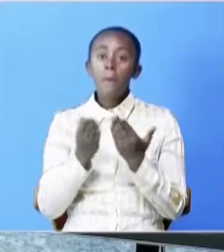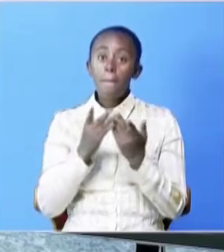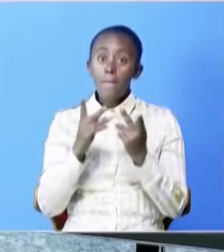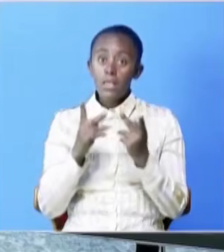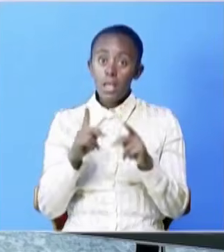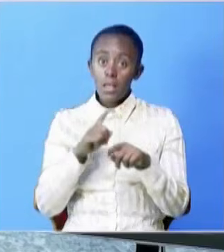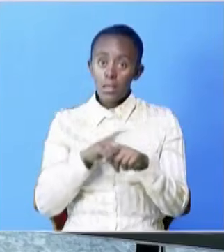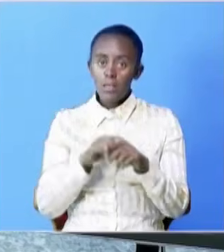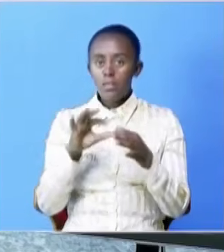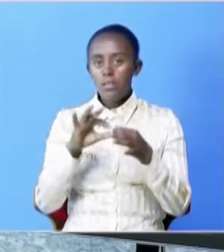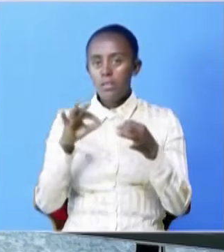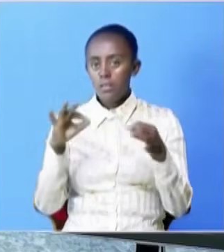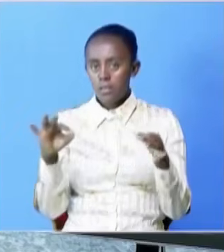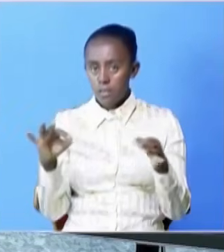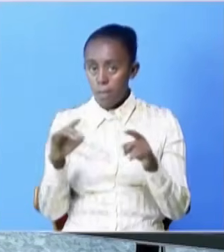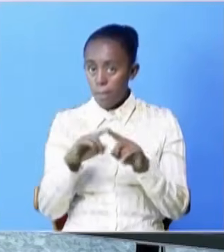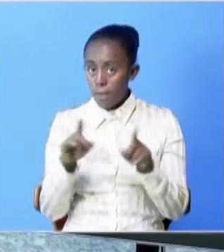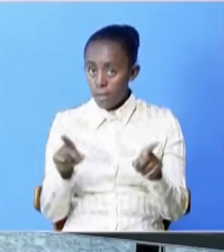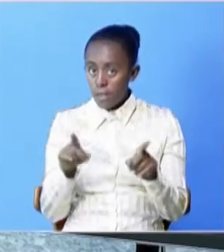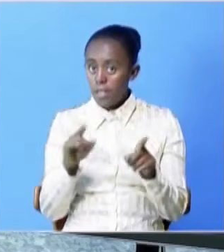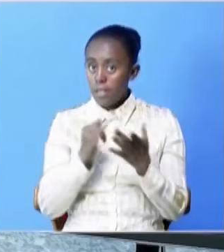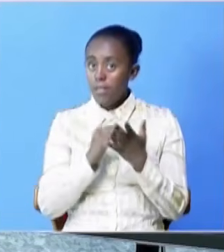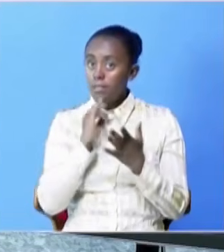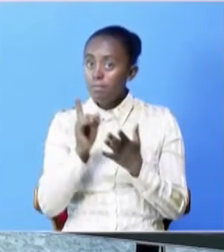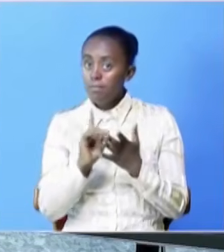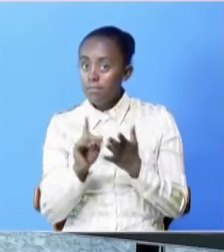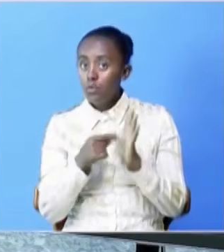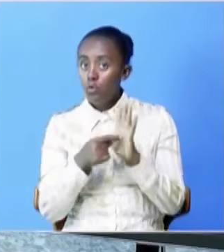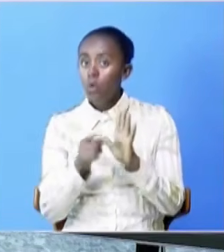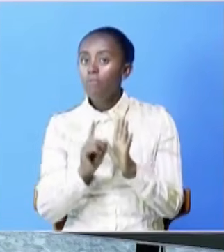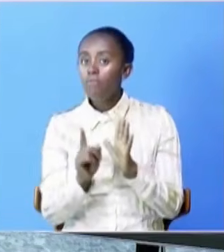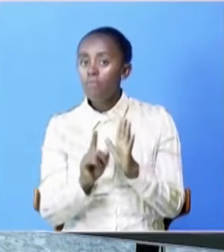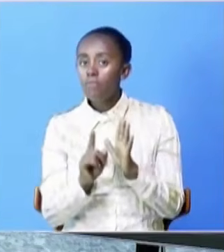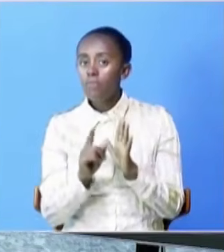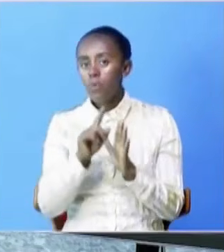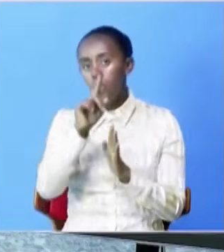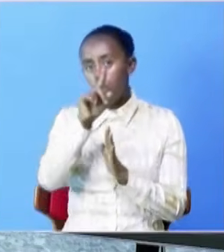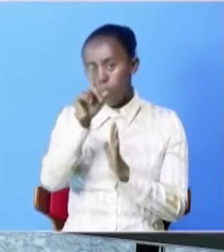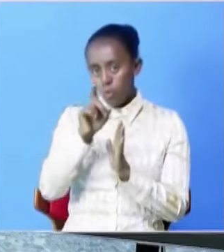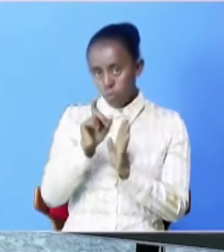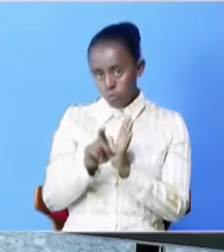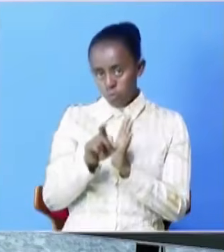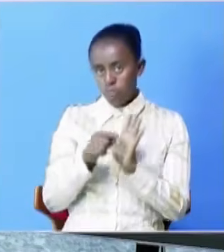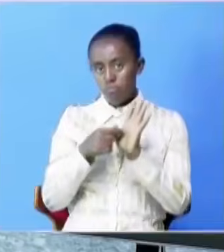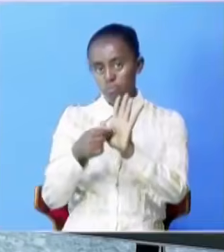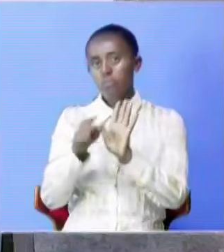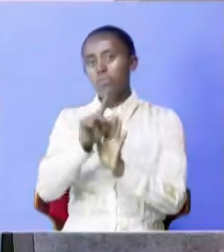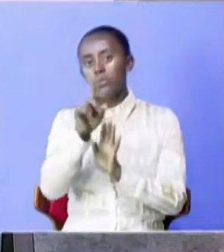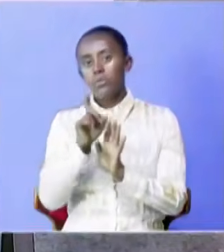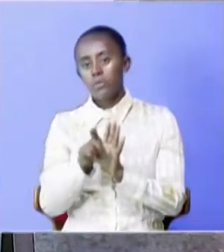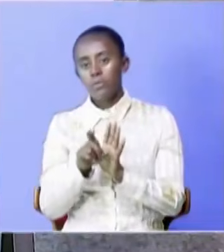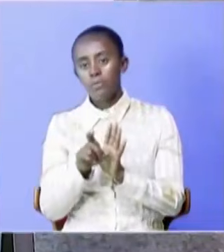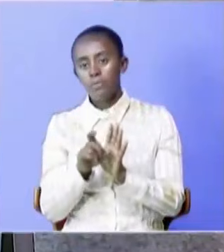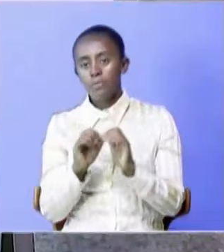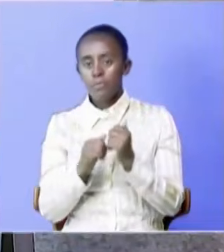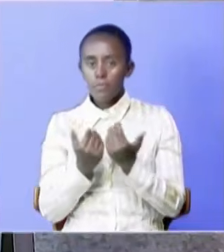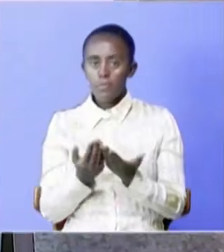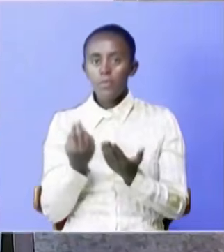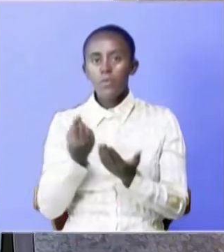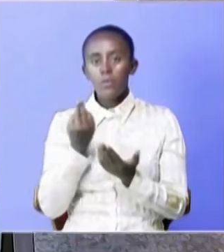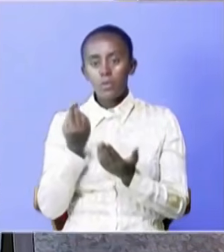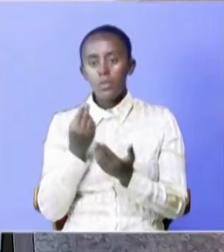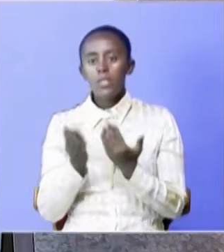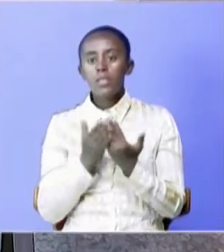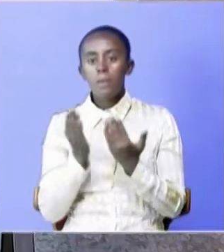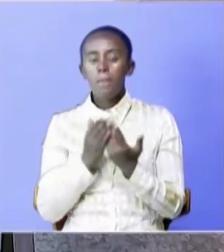tense sentence. But it is what? Showing or asking a question. So that is how we use the